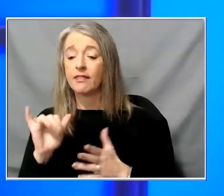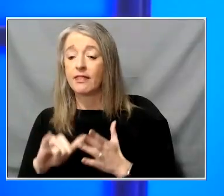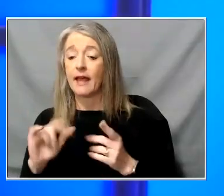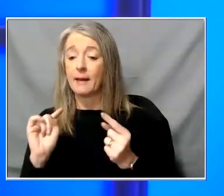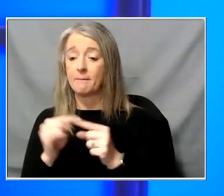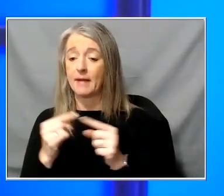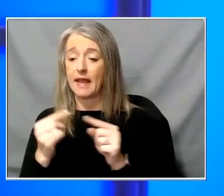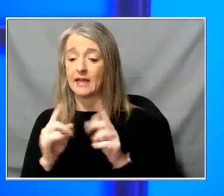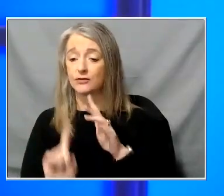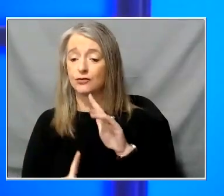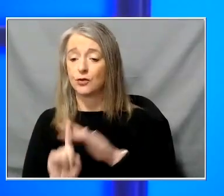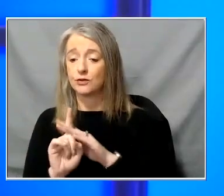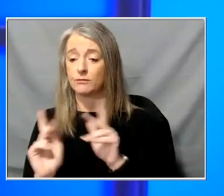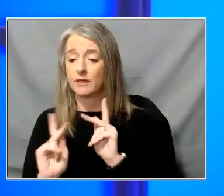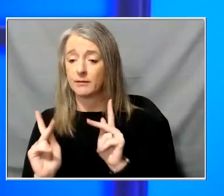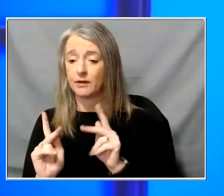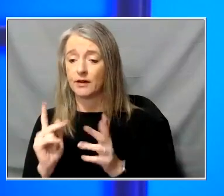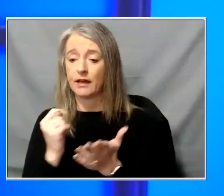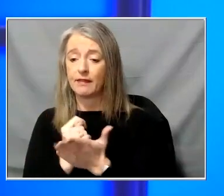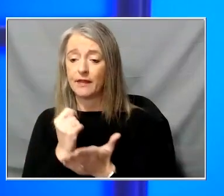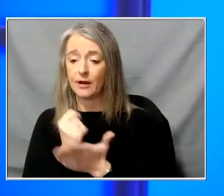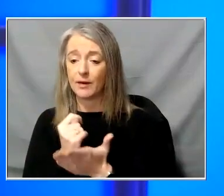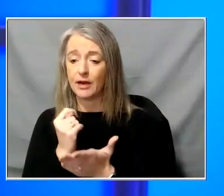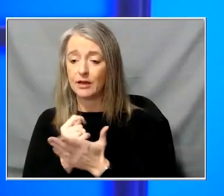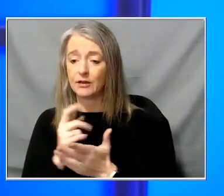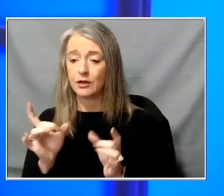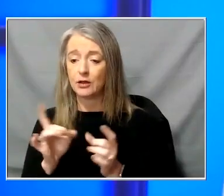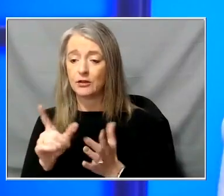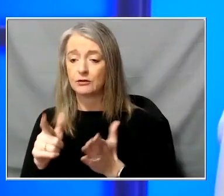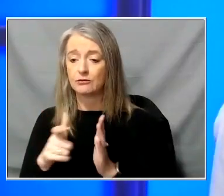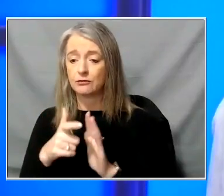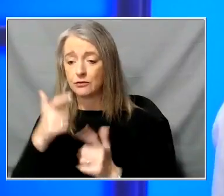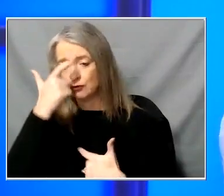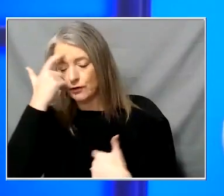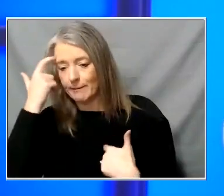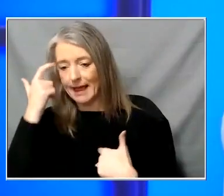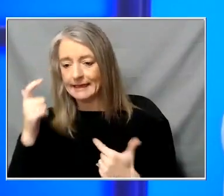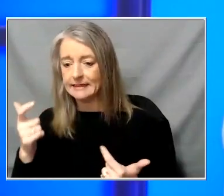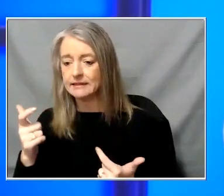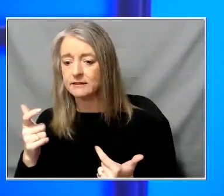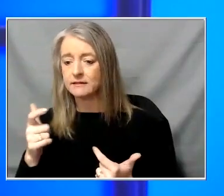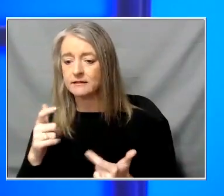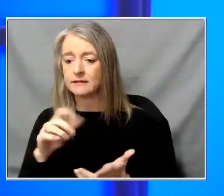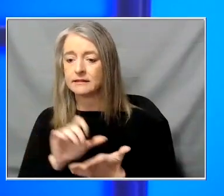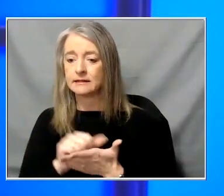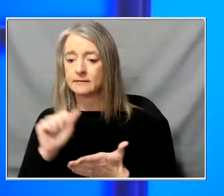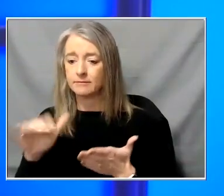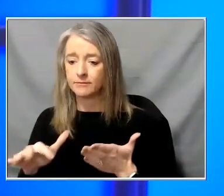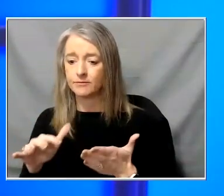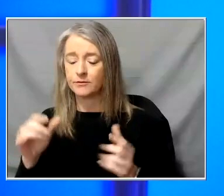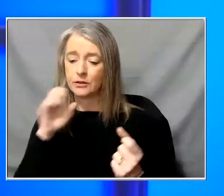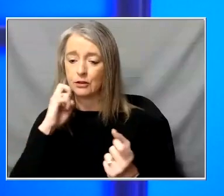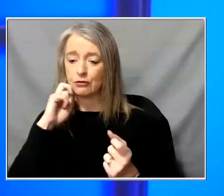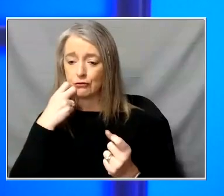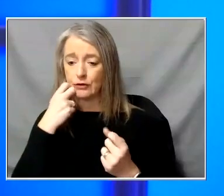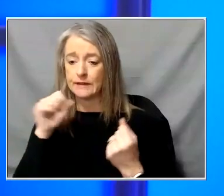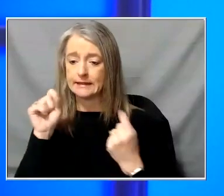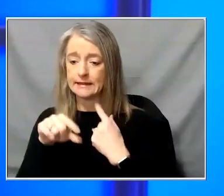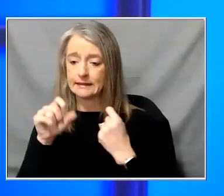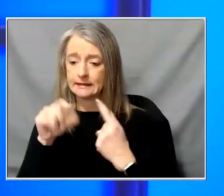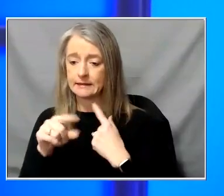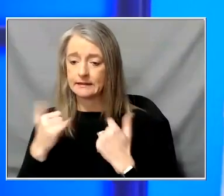says something's going on. In this area. In this area. Gotcha. And so the nerve distribution to those organs kind of plays